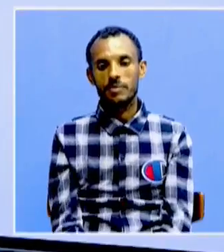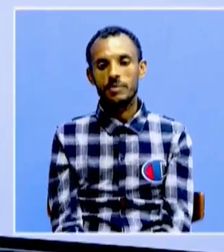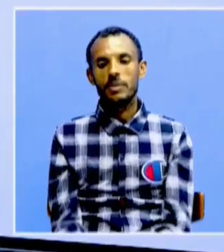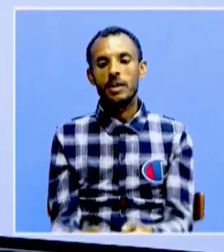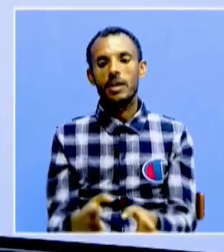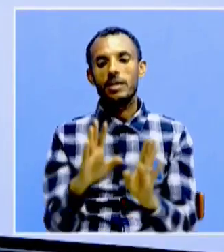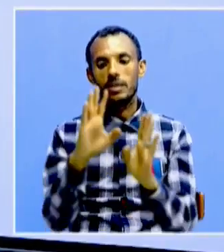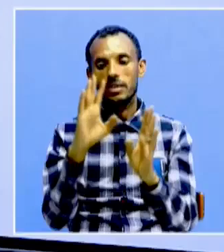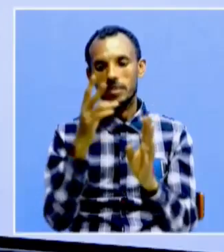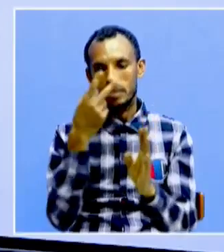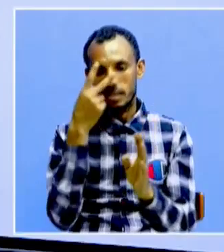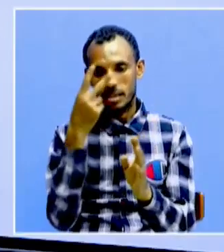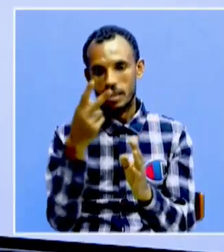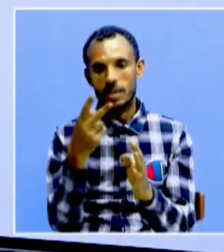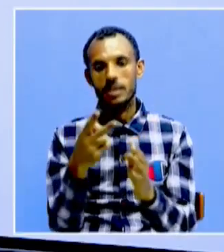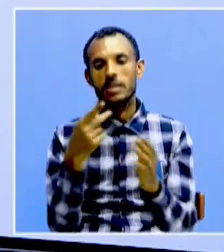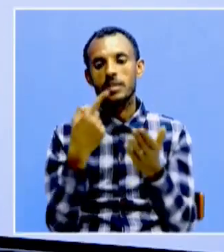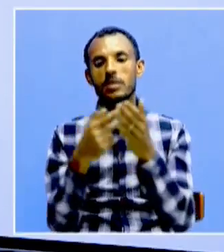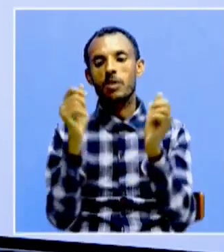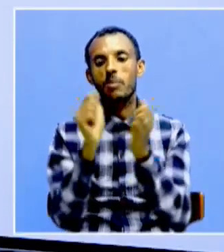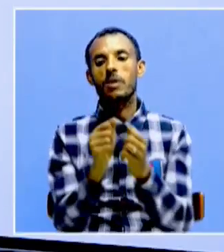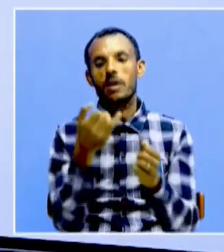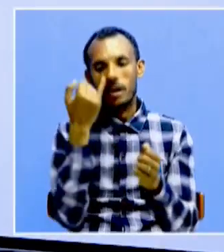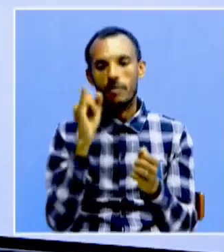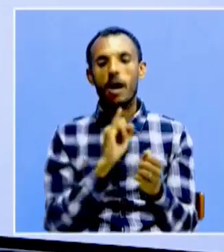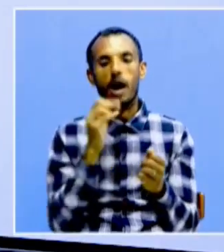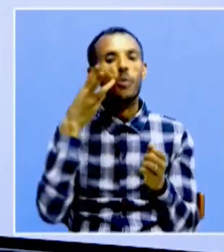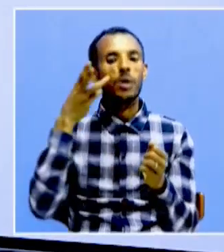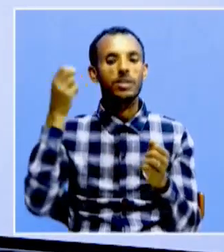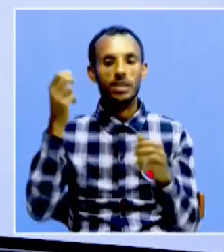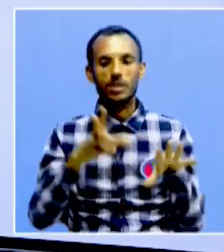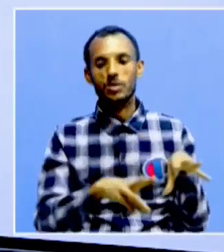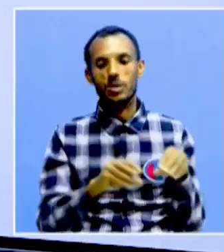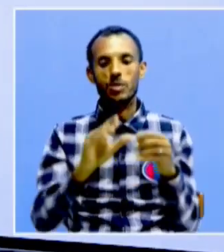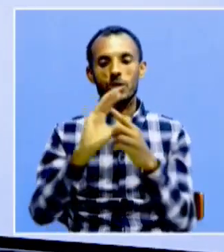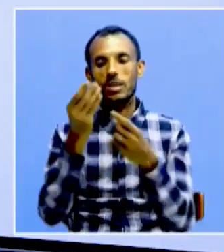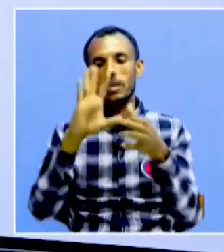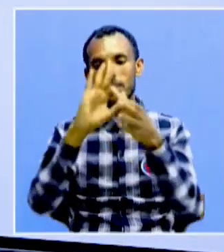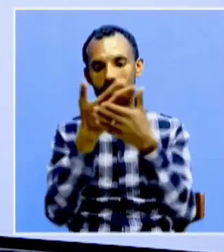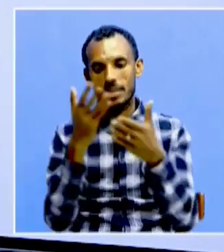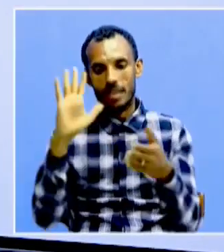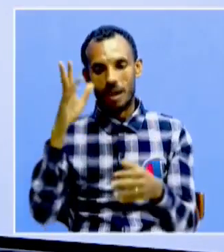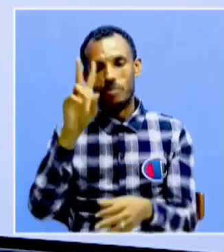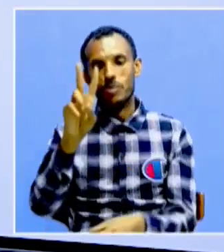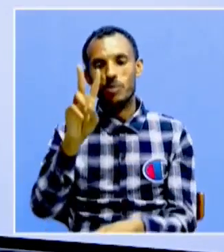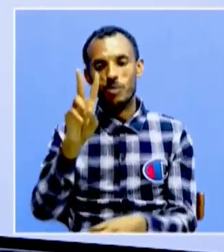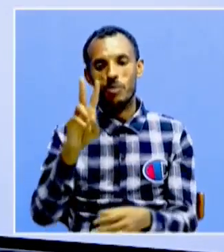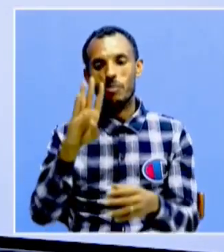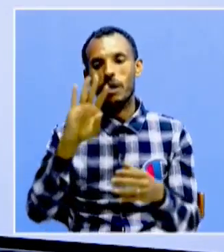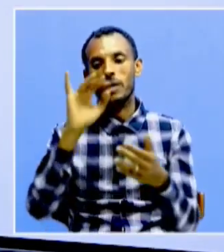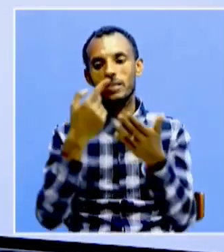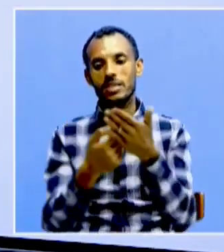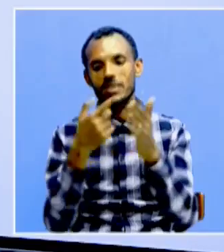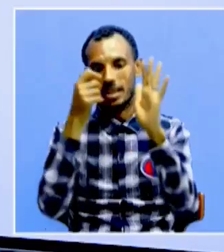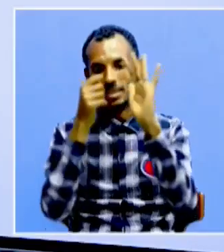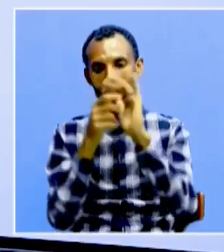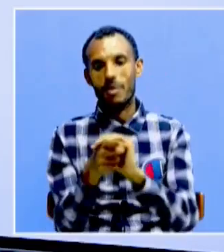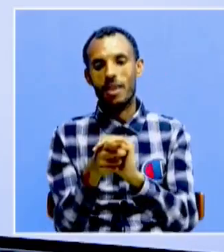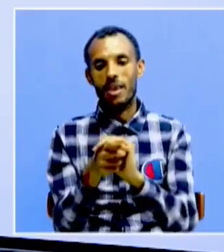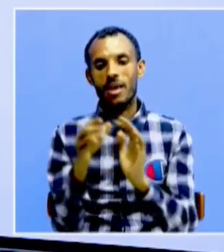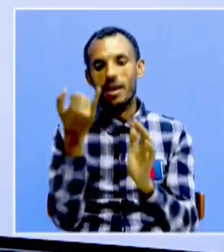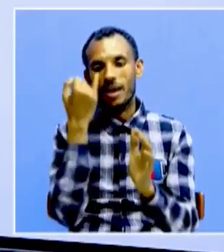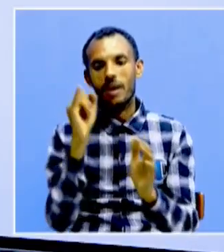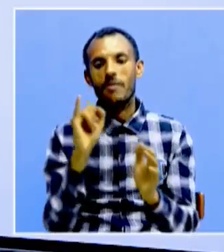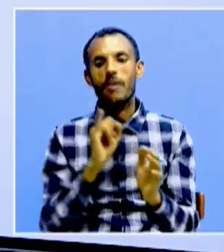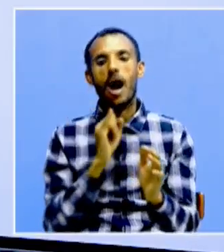Let somebody say, this is common. Even when I was a student, I remember conditional sentence type 2 by this example. If I